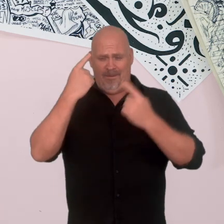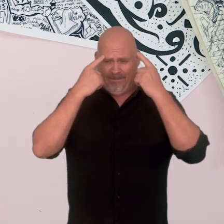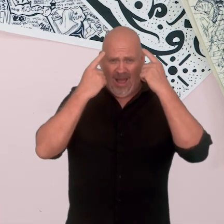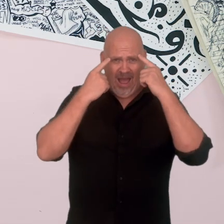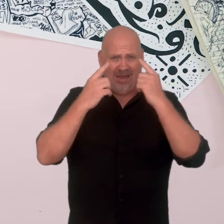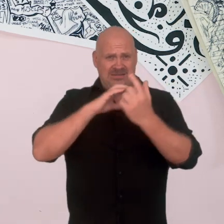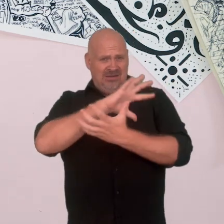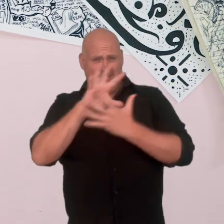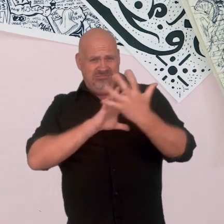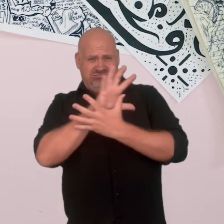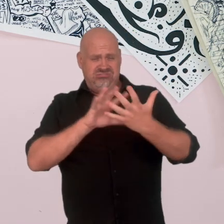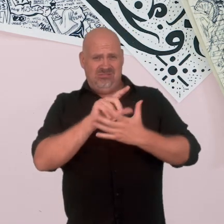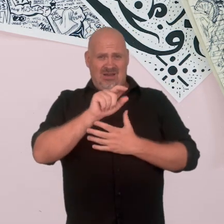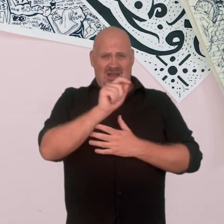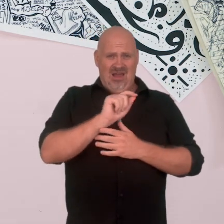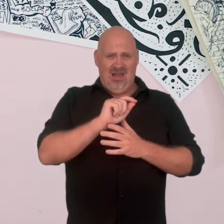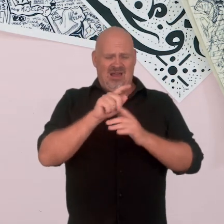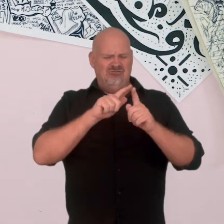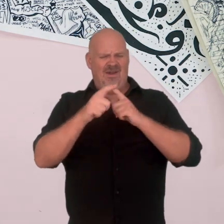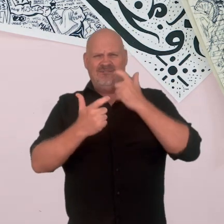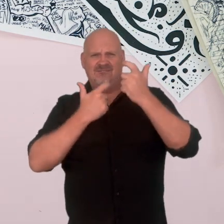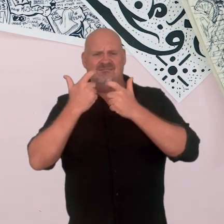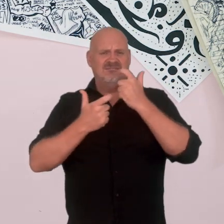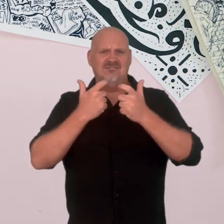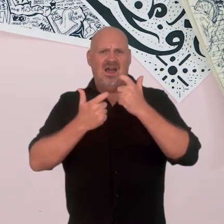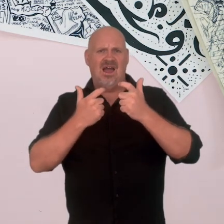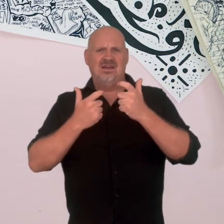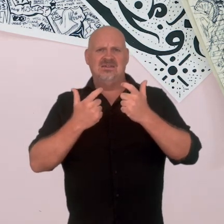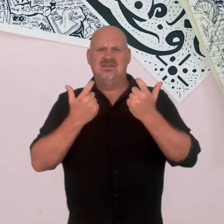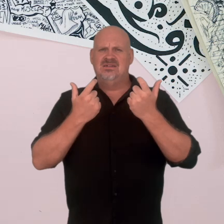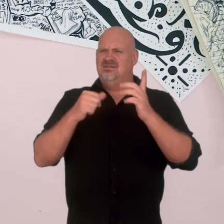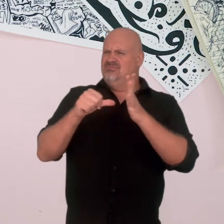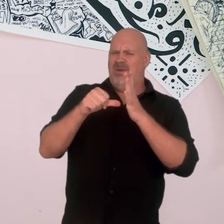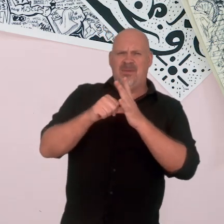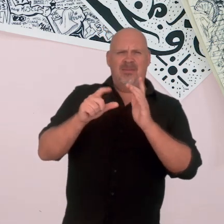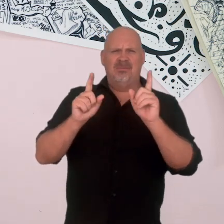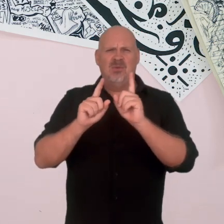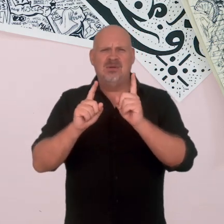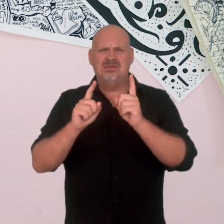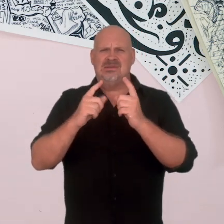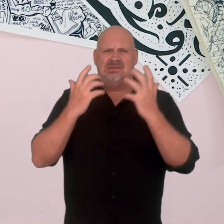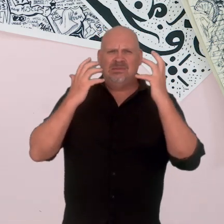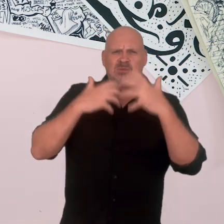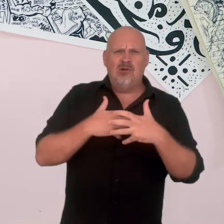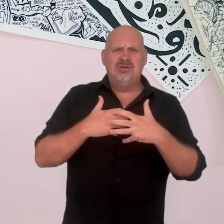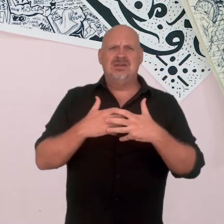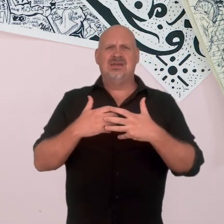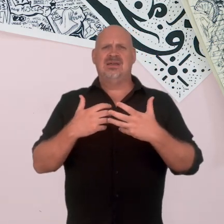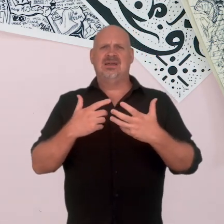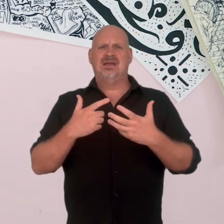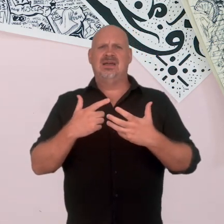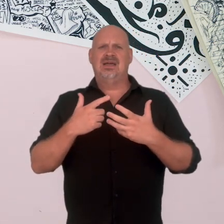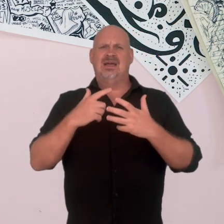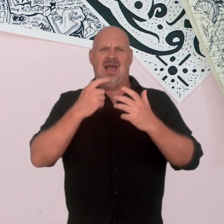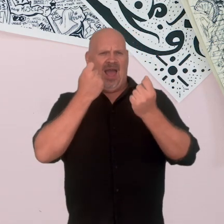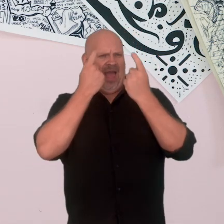mind and you're trying to find what's the underlying concern or what's the idea that kind of feeds into all